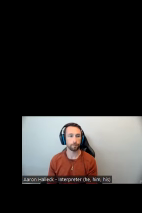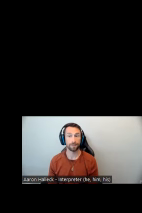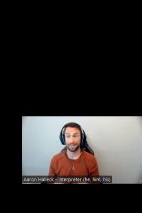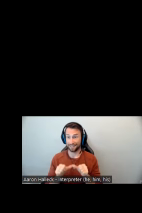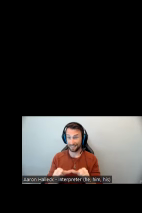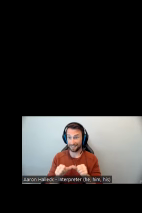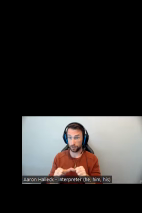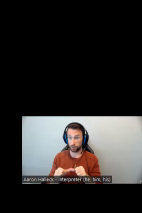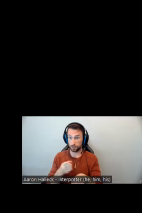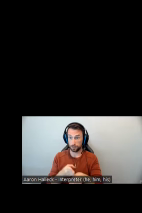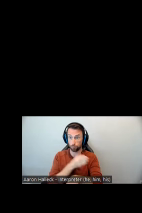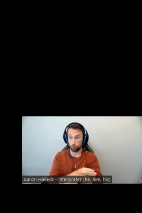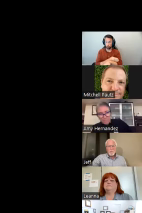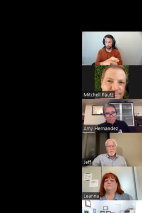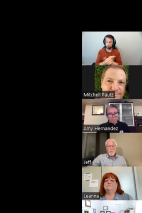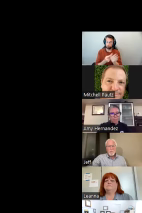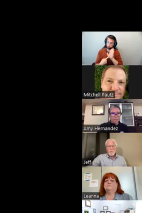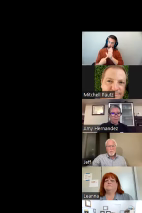really a key